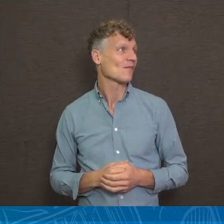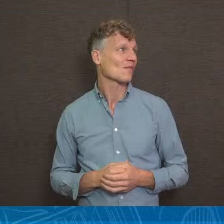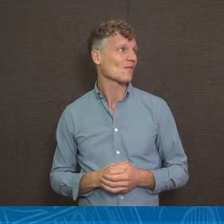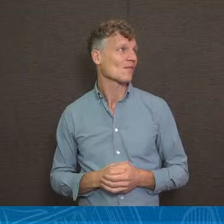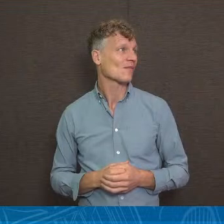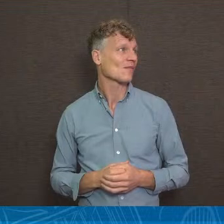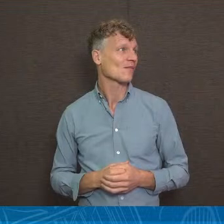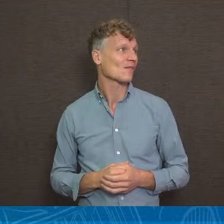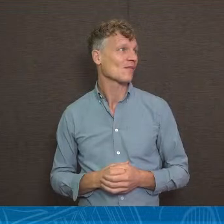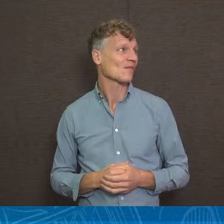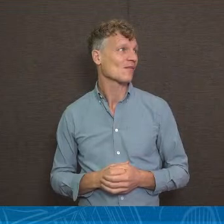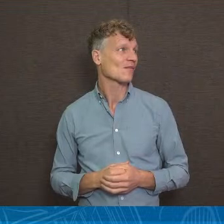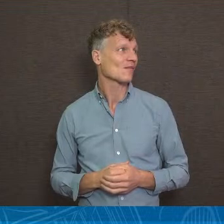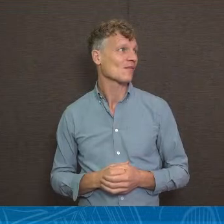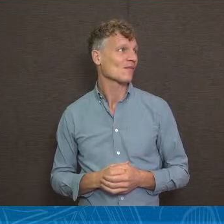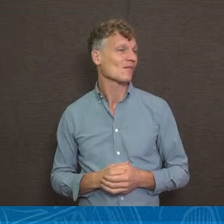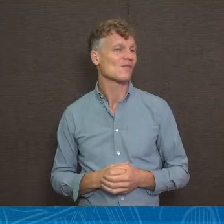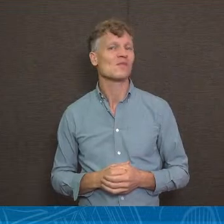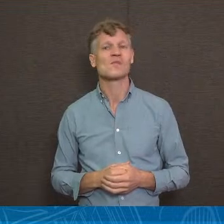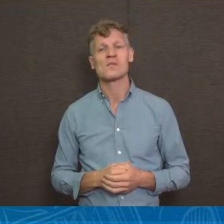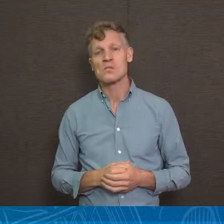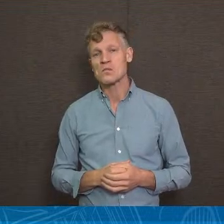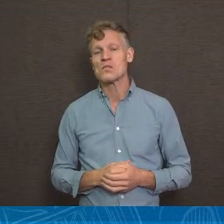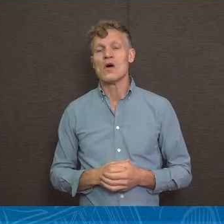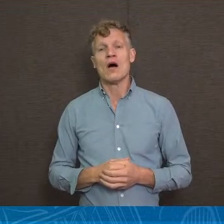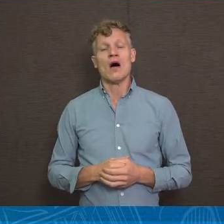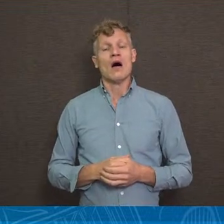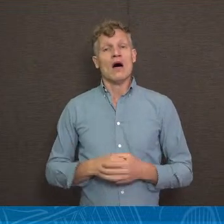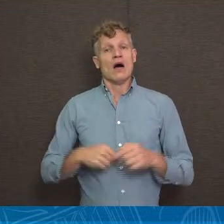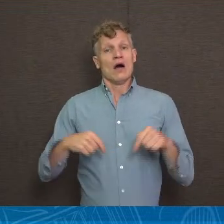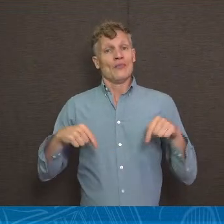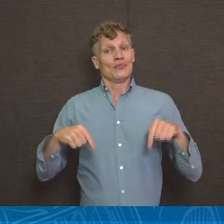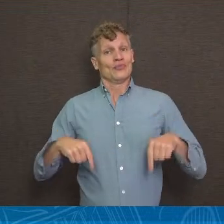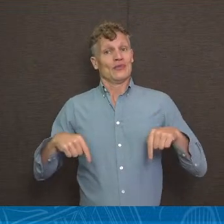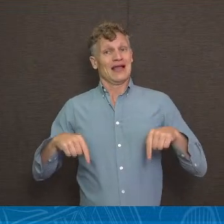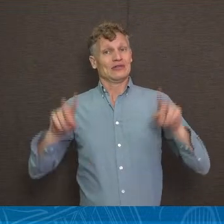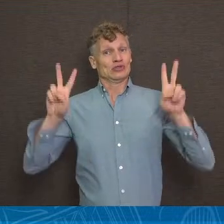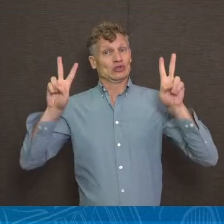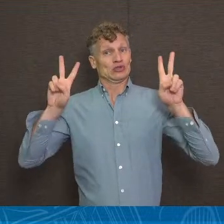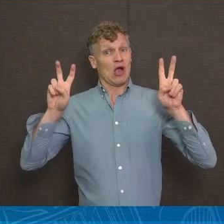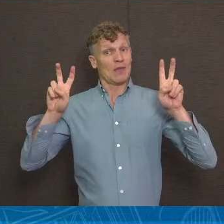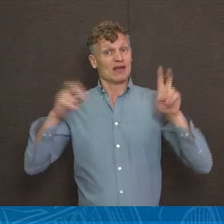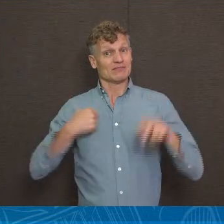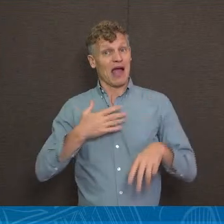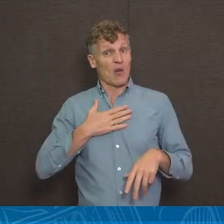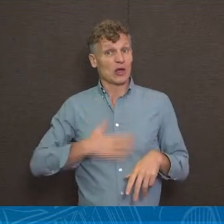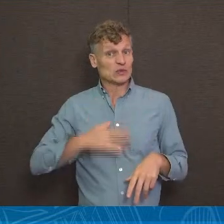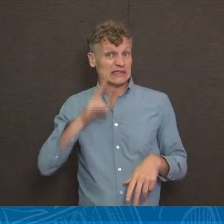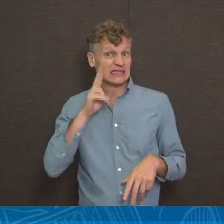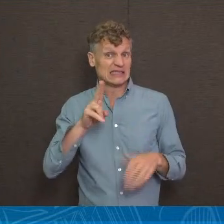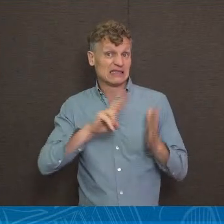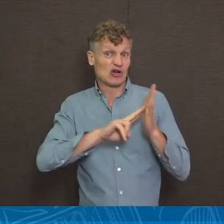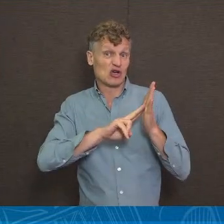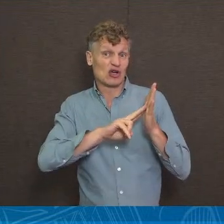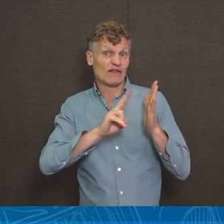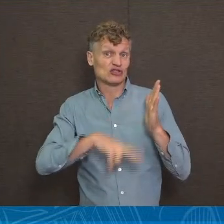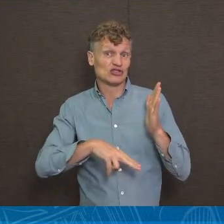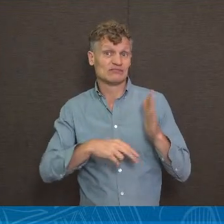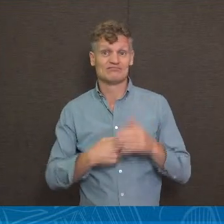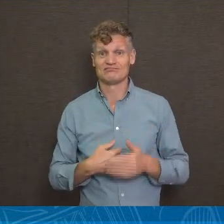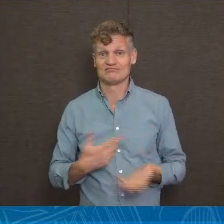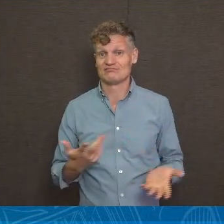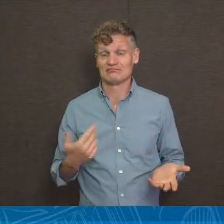In this area, I would really like to see a convention. I think the